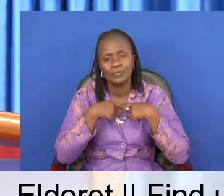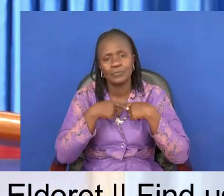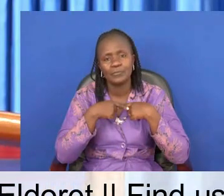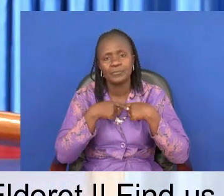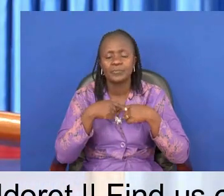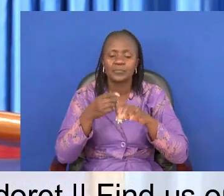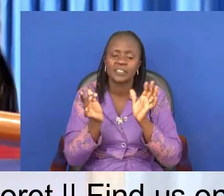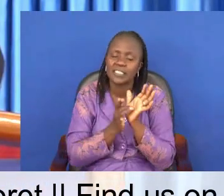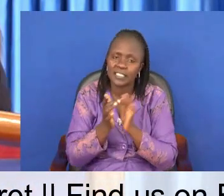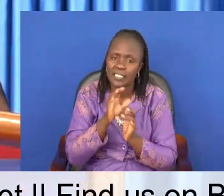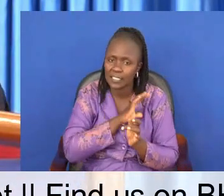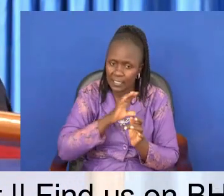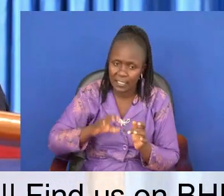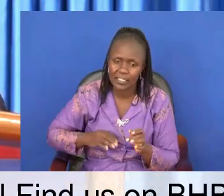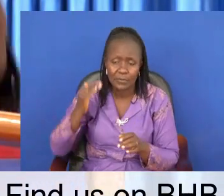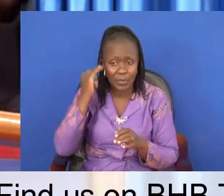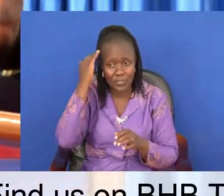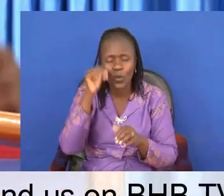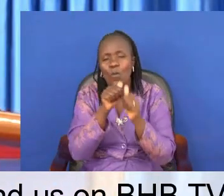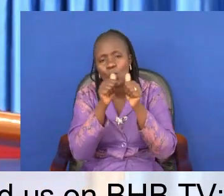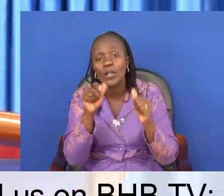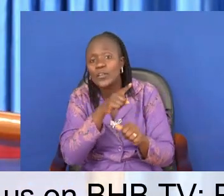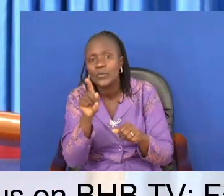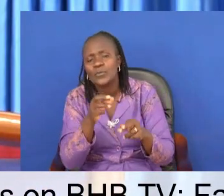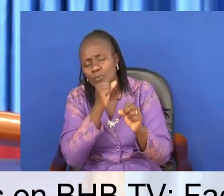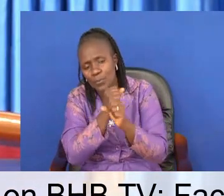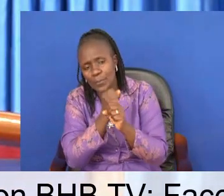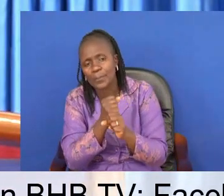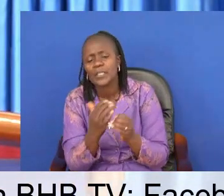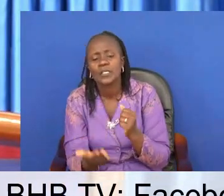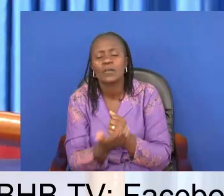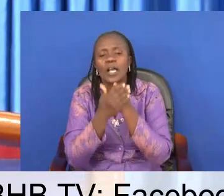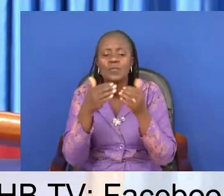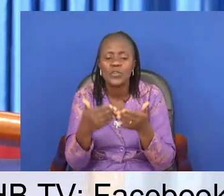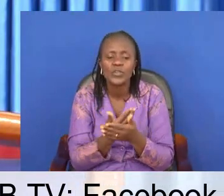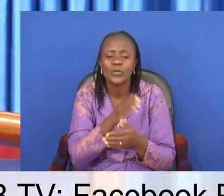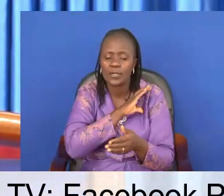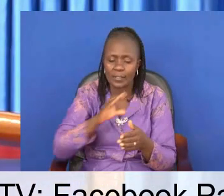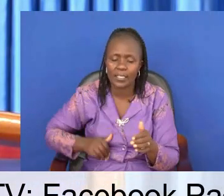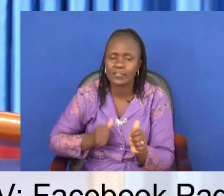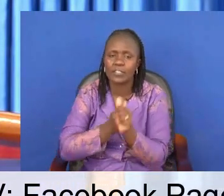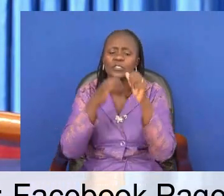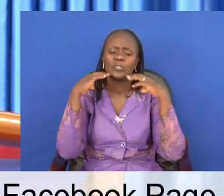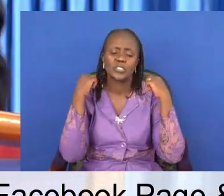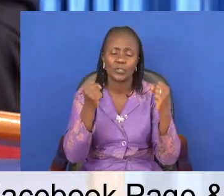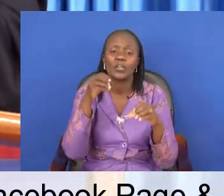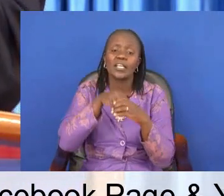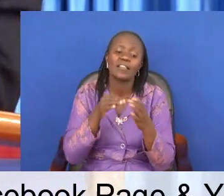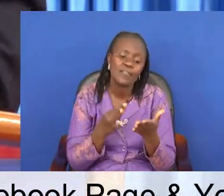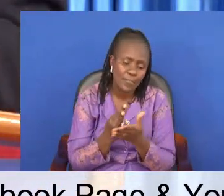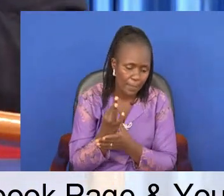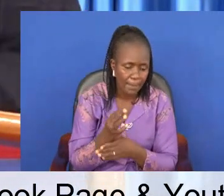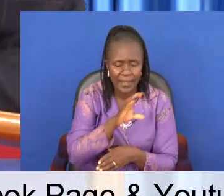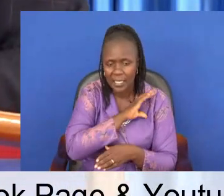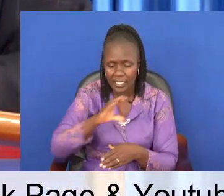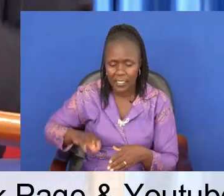fold of Jesus Christ so that they can be mature. Your job is to help new Christians to become strong in their faith. Oh yes, there are